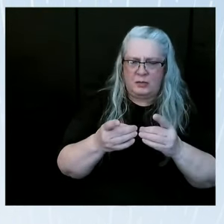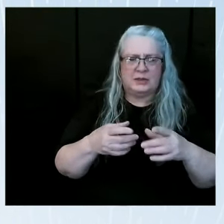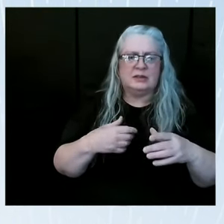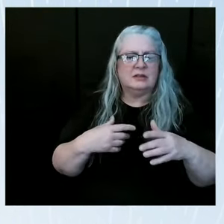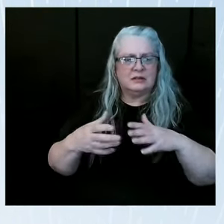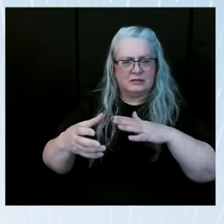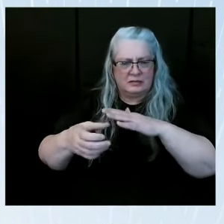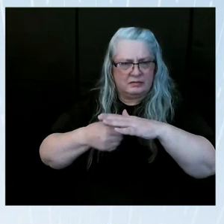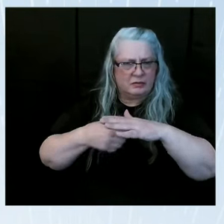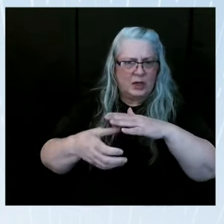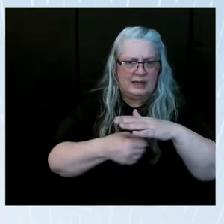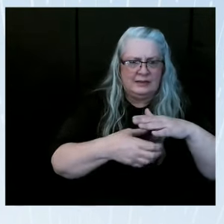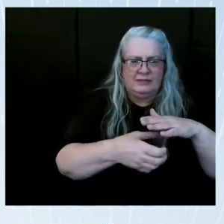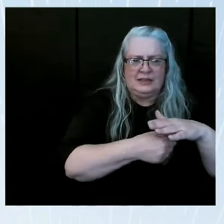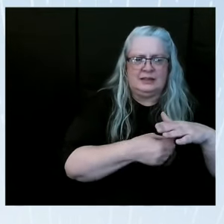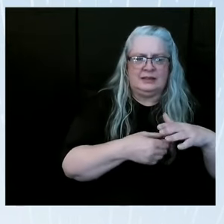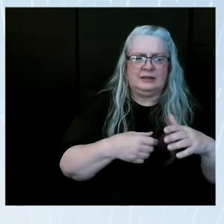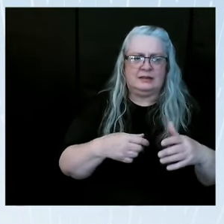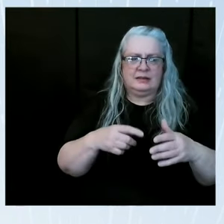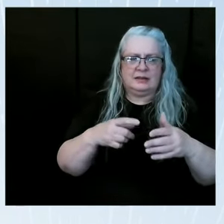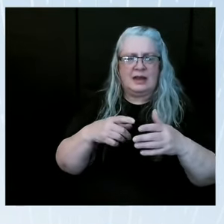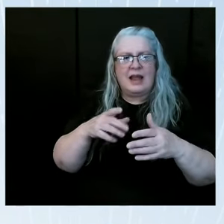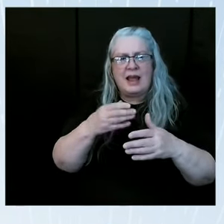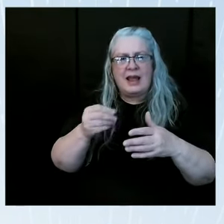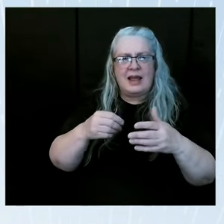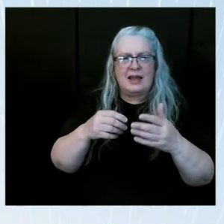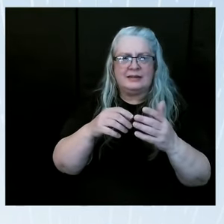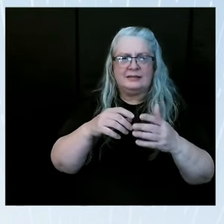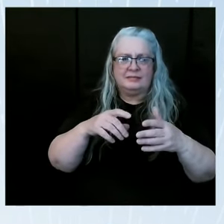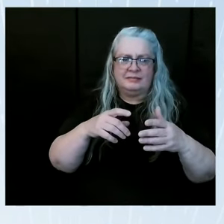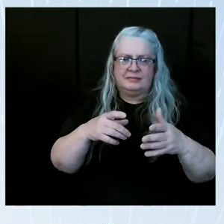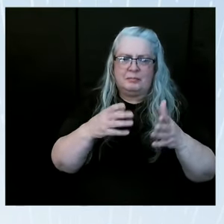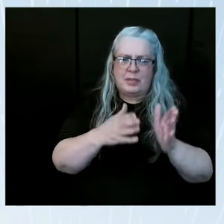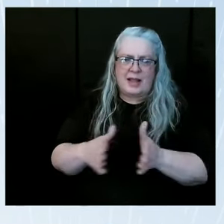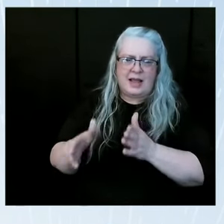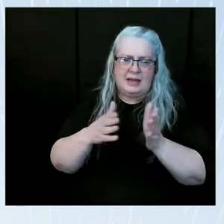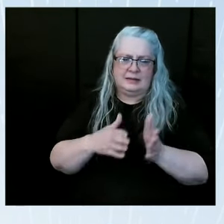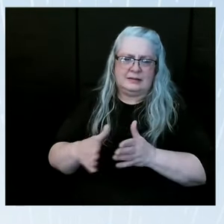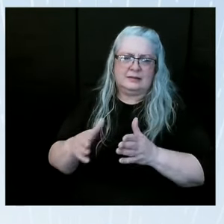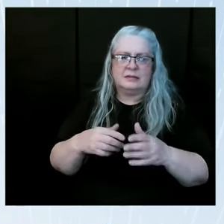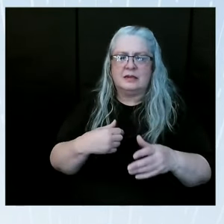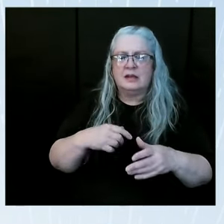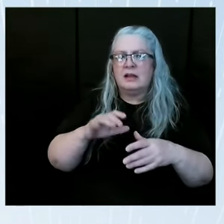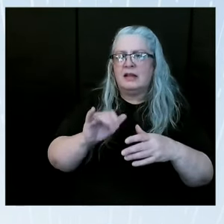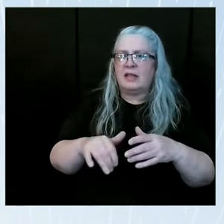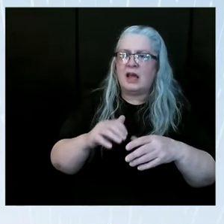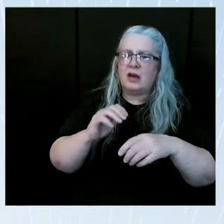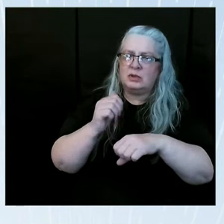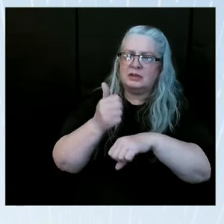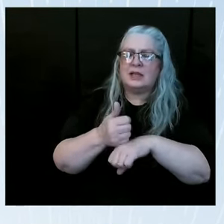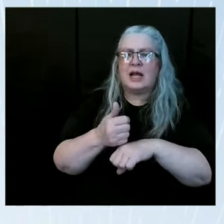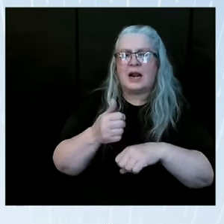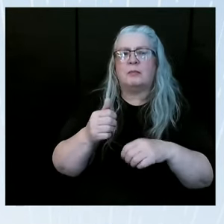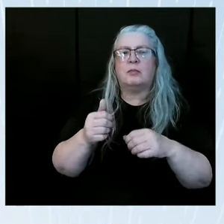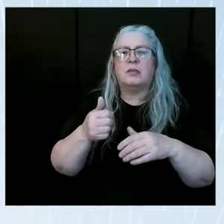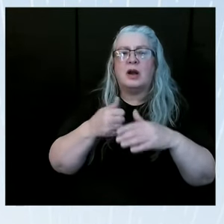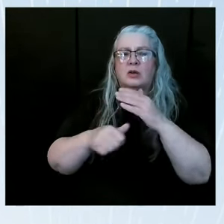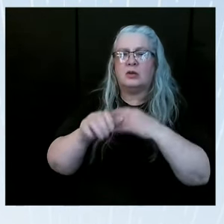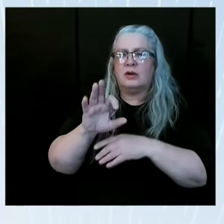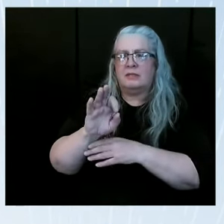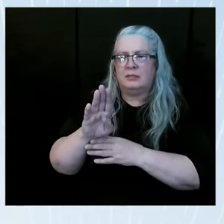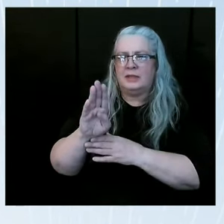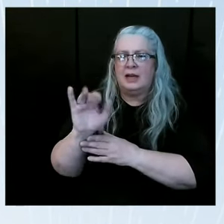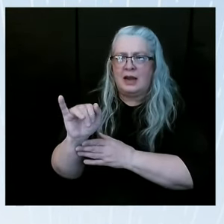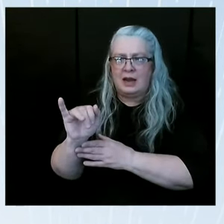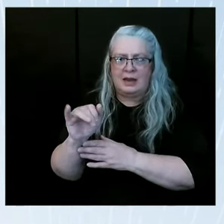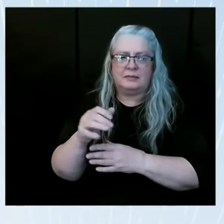launched last year with the FBI and our partners at Department of Labor and Department of Homeland Security. Together, we are